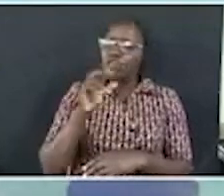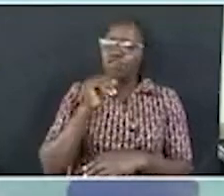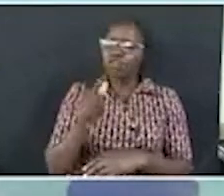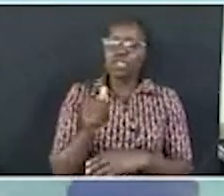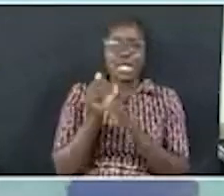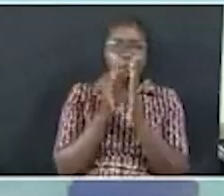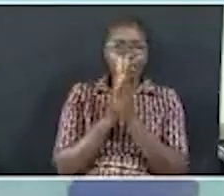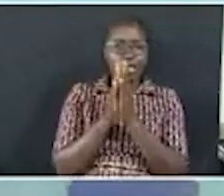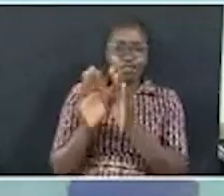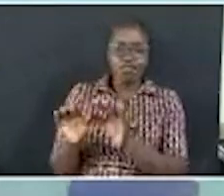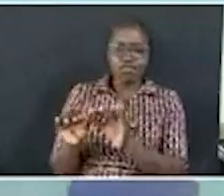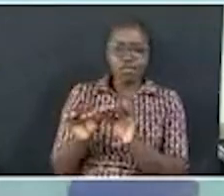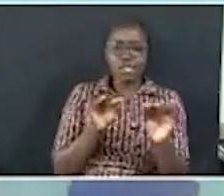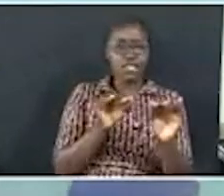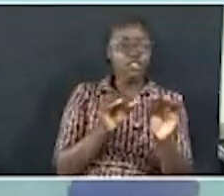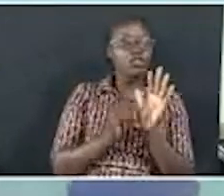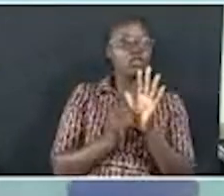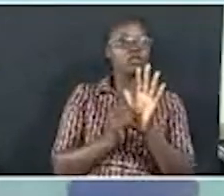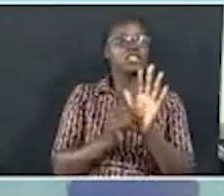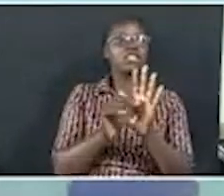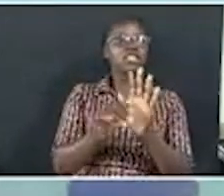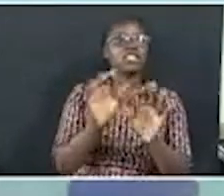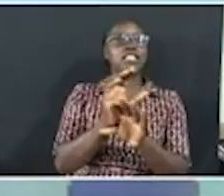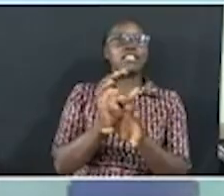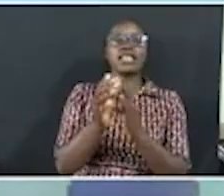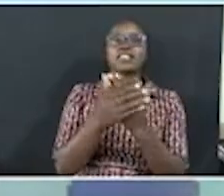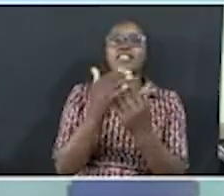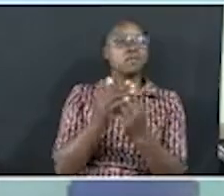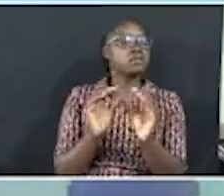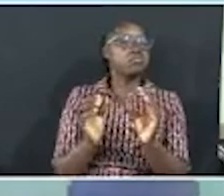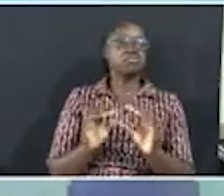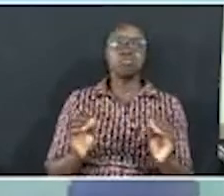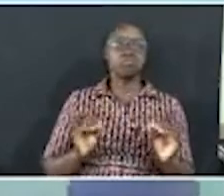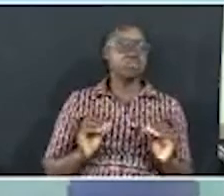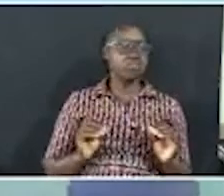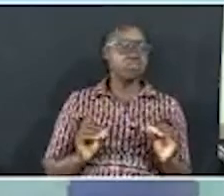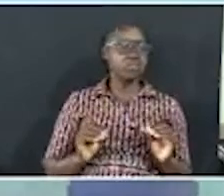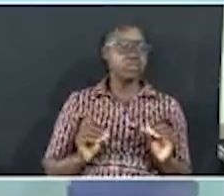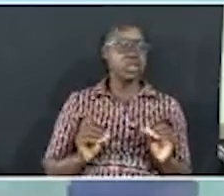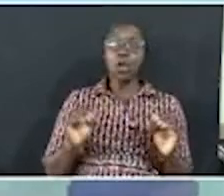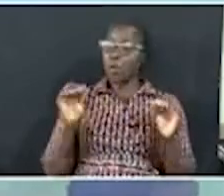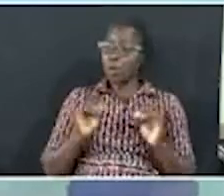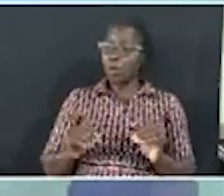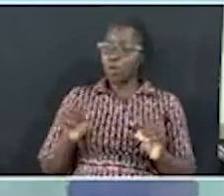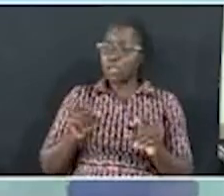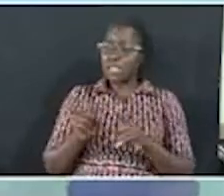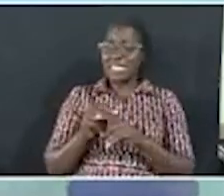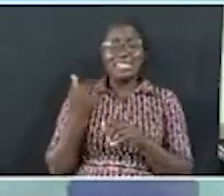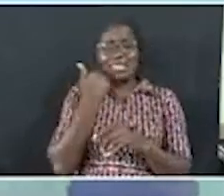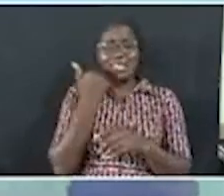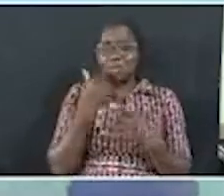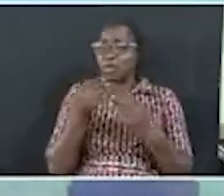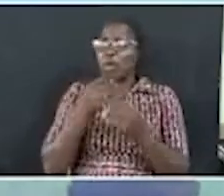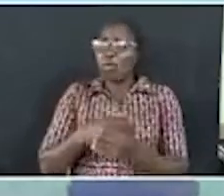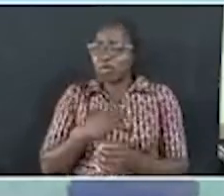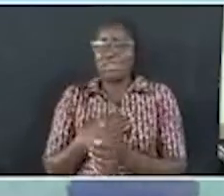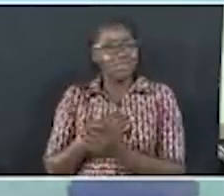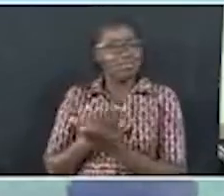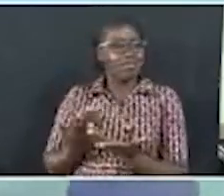a prayer taken to demonstrate that the church cares. Oh, sister so-and-so is unwell. Let's go and visit